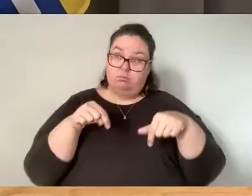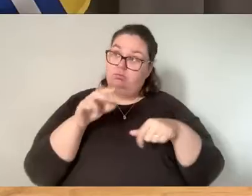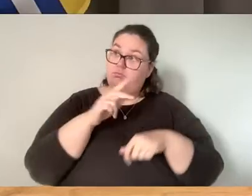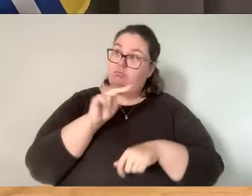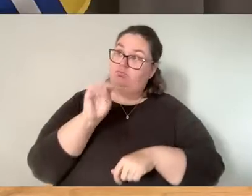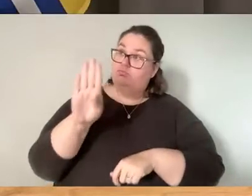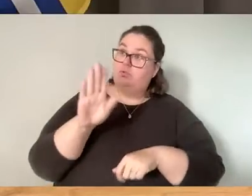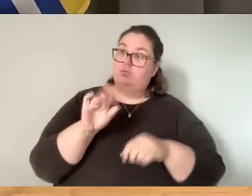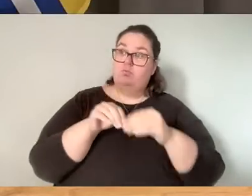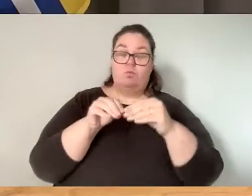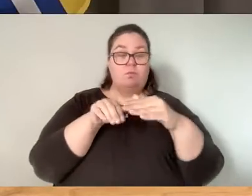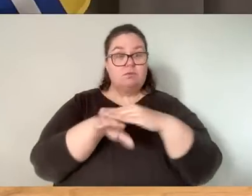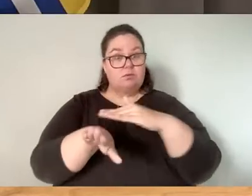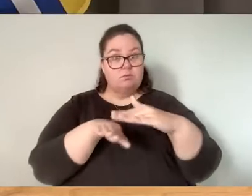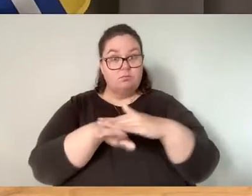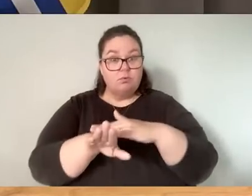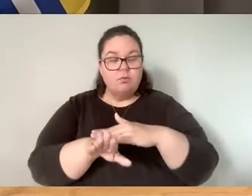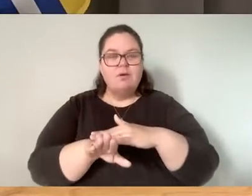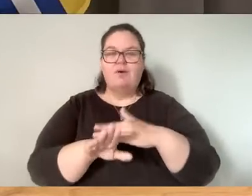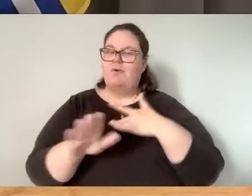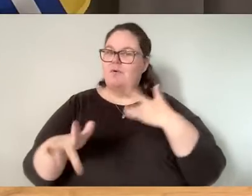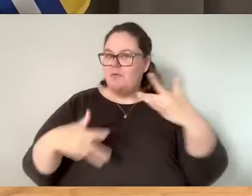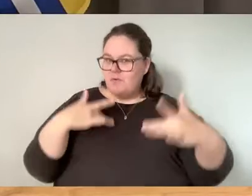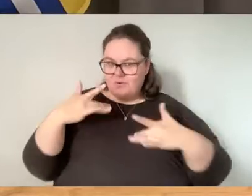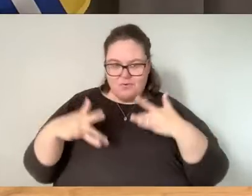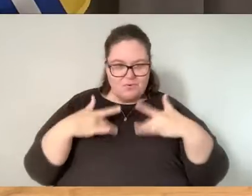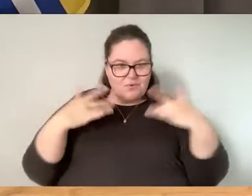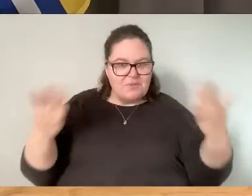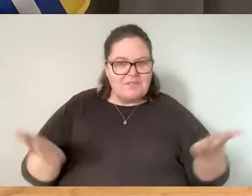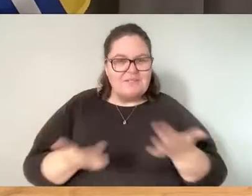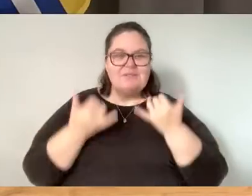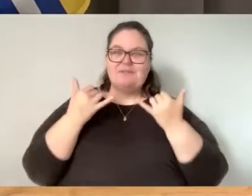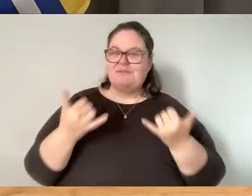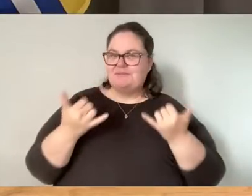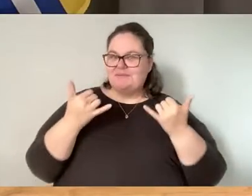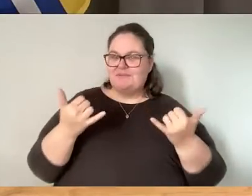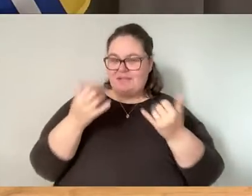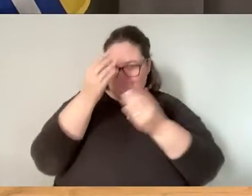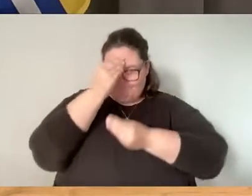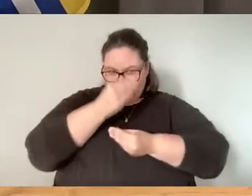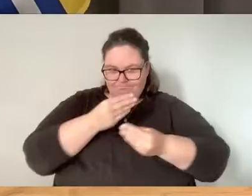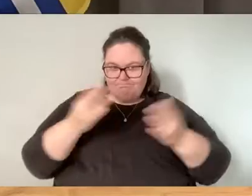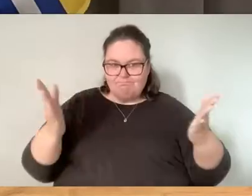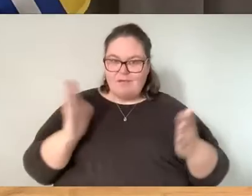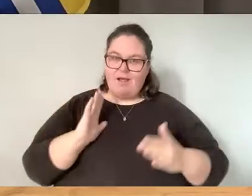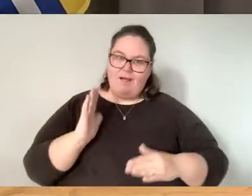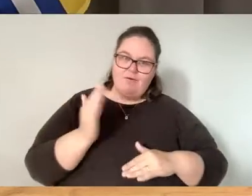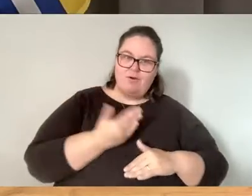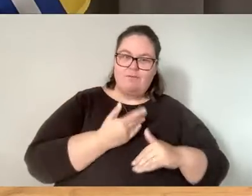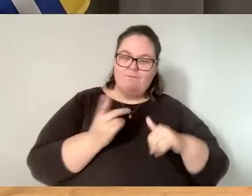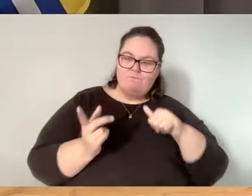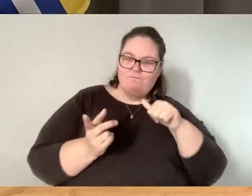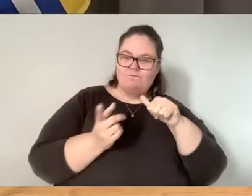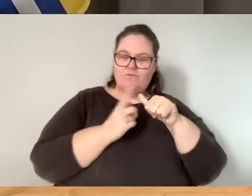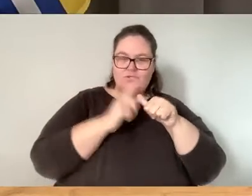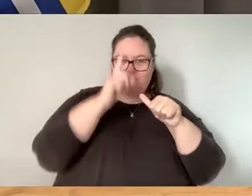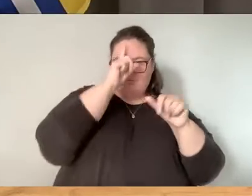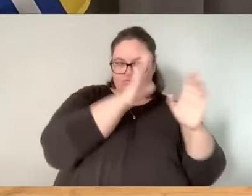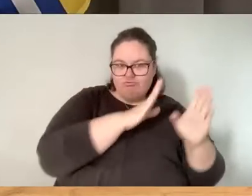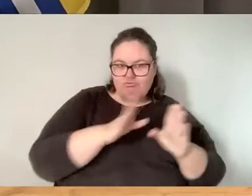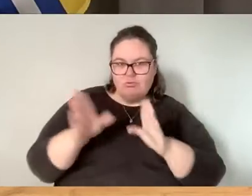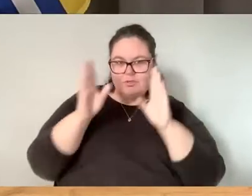accessible, I'm excited to be here this morning to officially release New Brunswick's first ever strategic plan